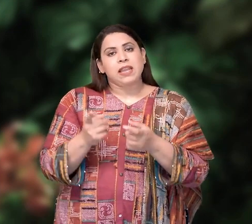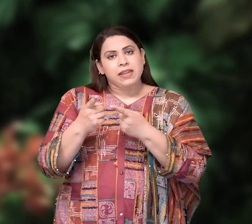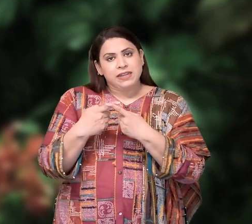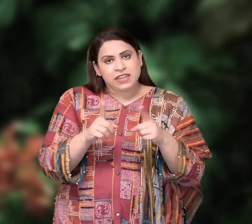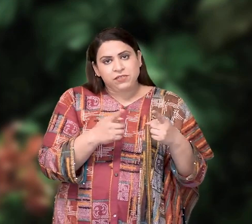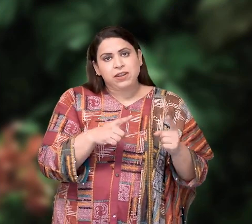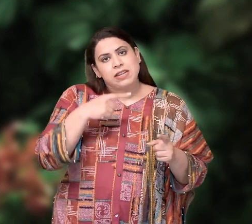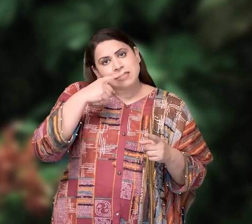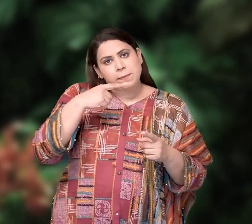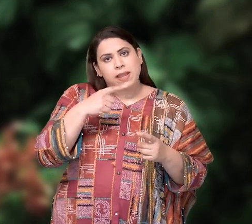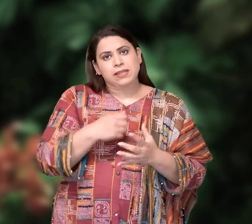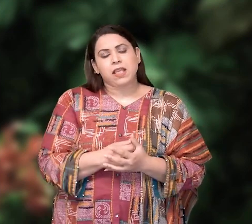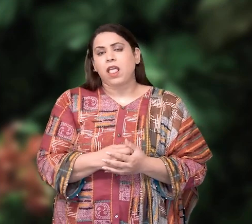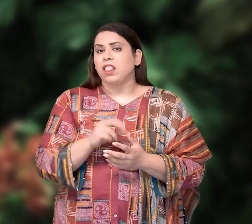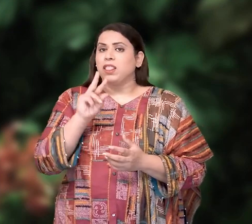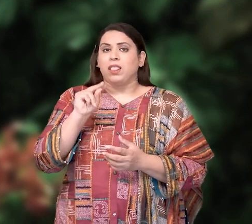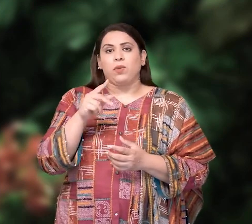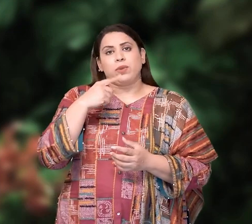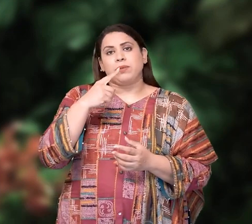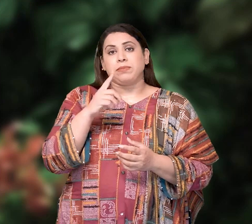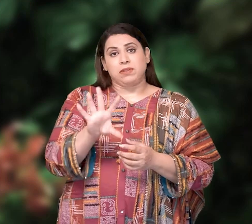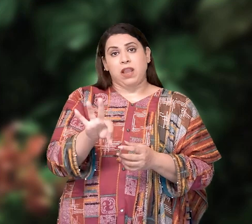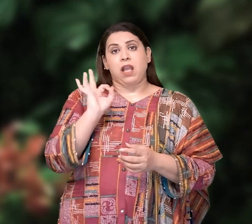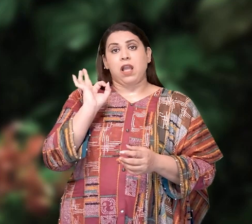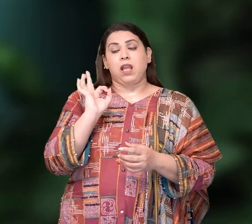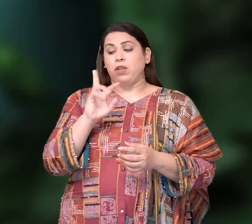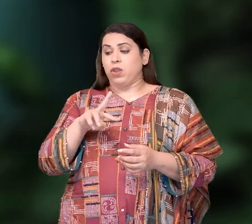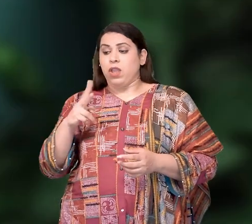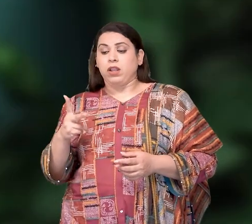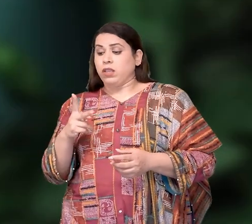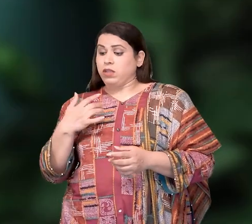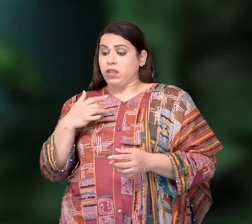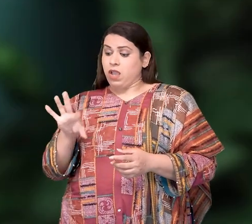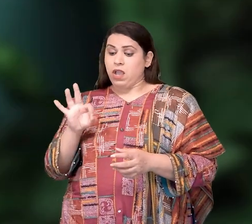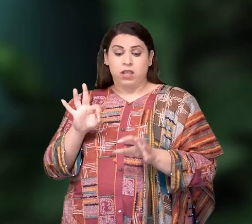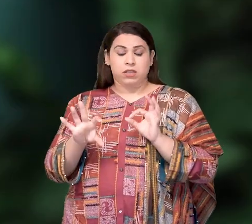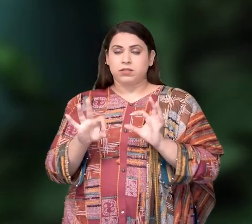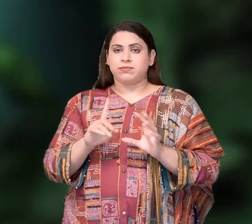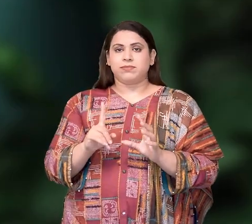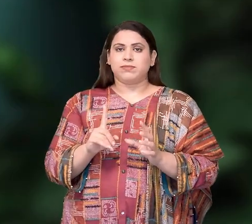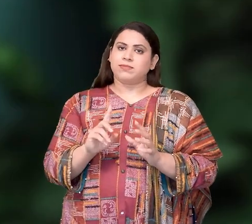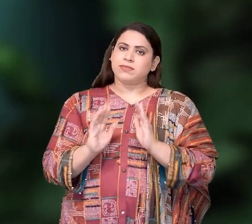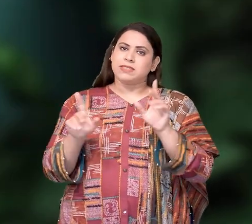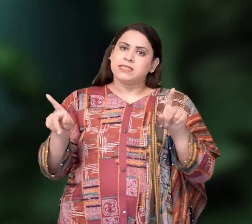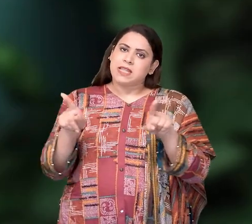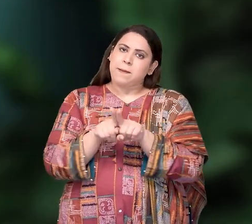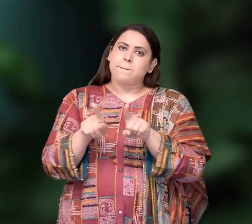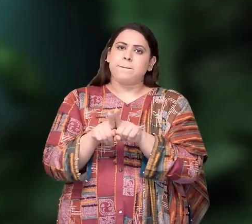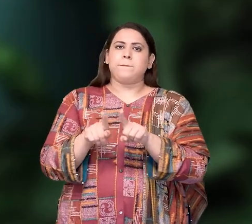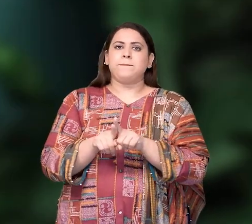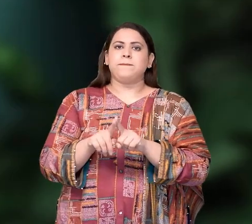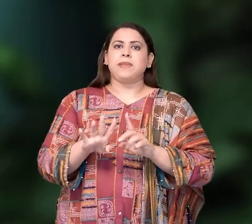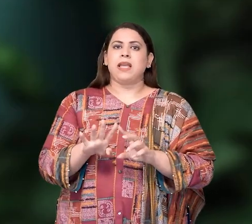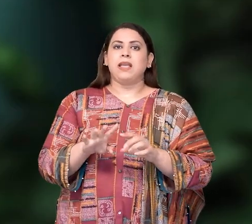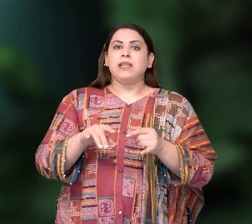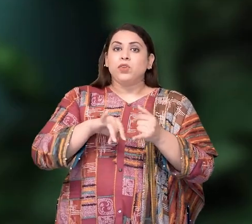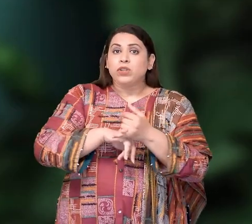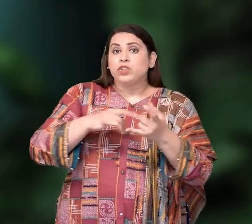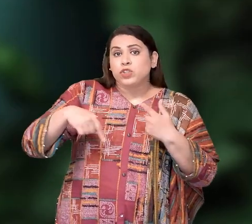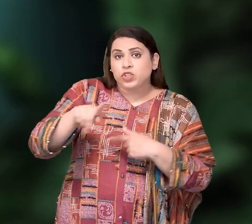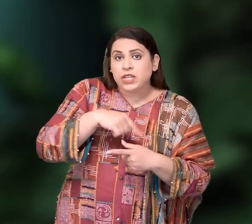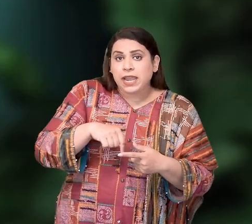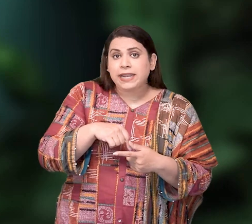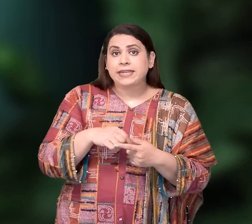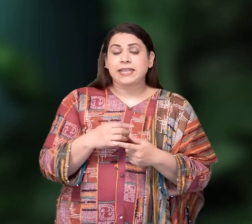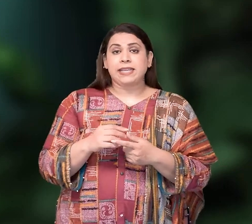different languages. No language is superior to another language. Multicultural societies have thrived and shall thrive. For